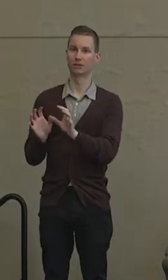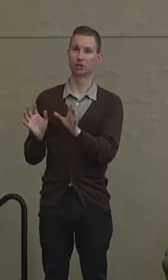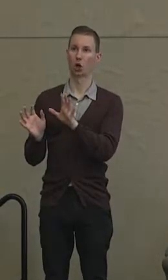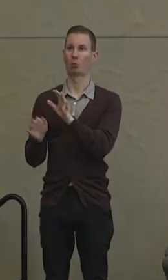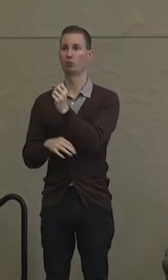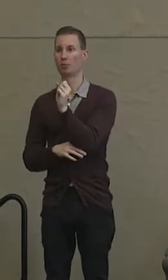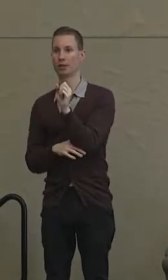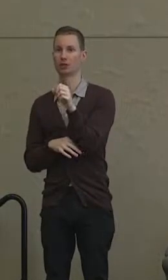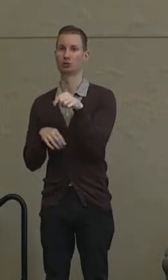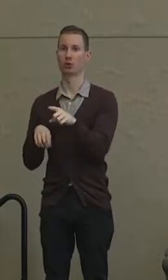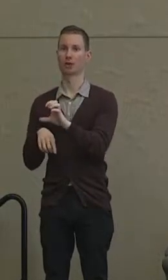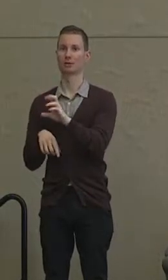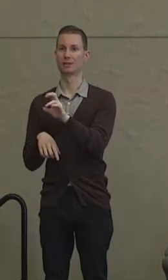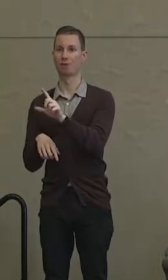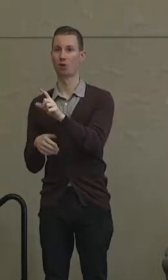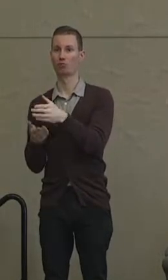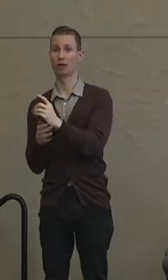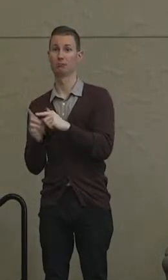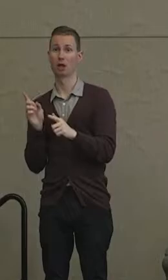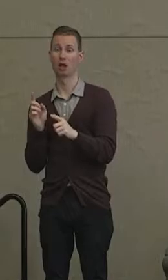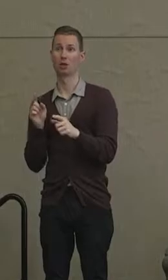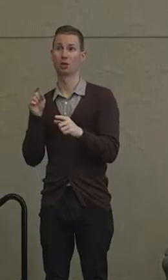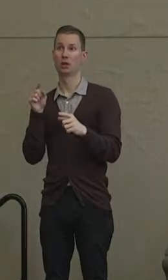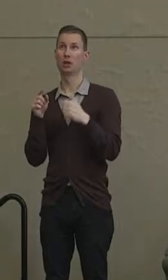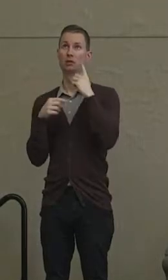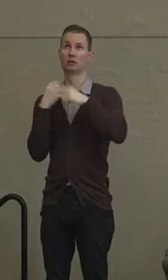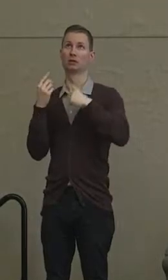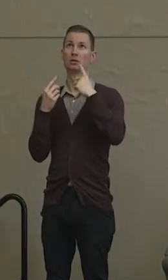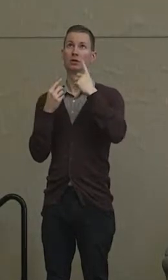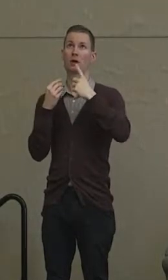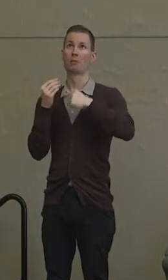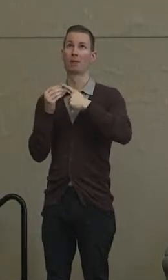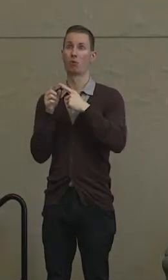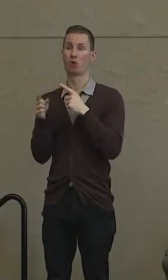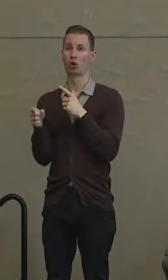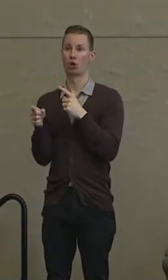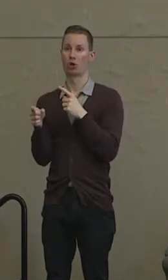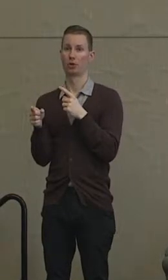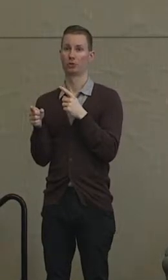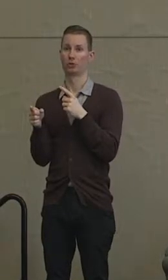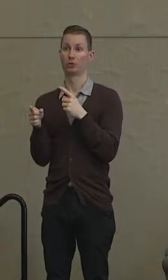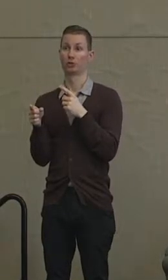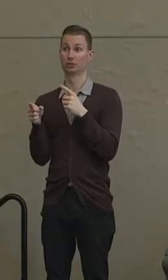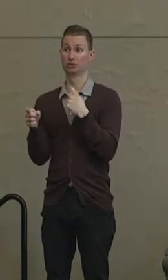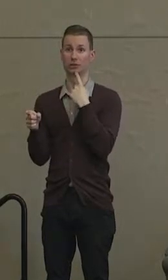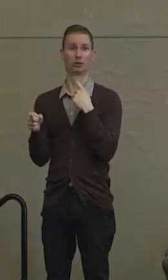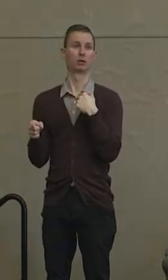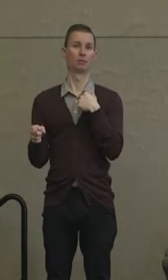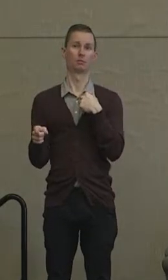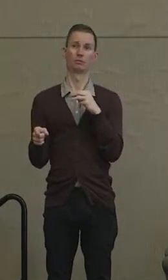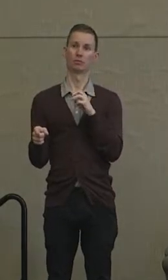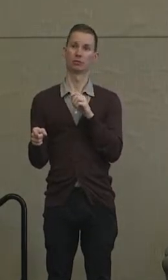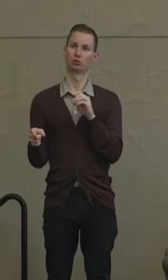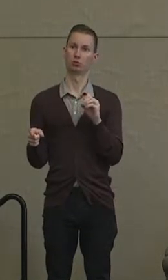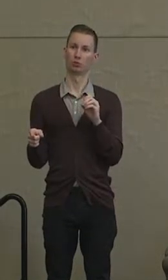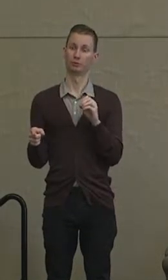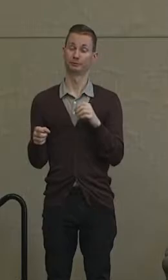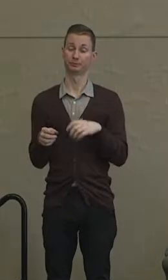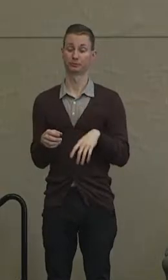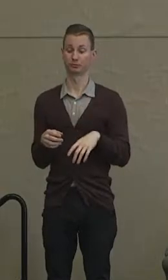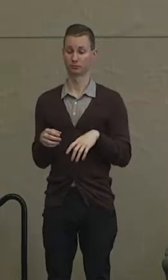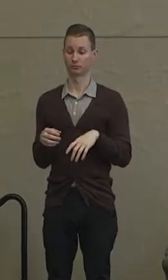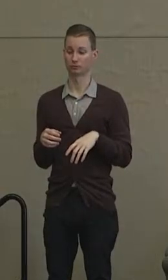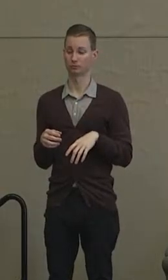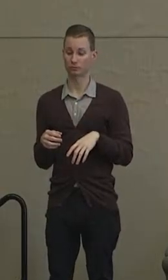her movement in the civil rights, but her thinking about her also saying Me Too. Her also